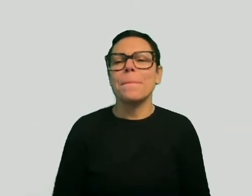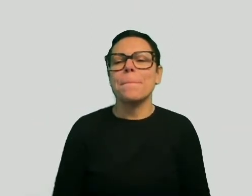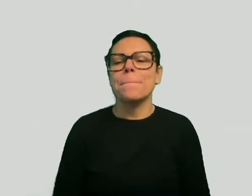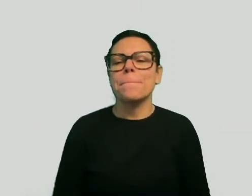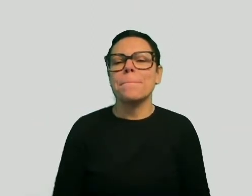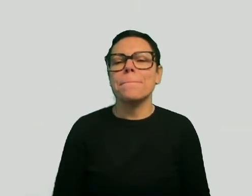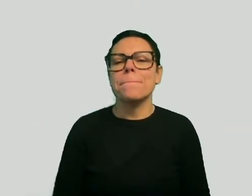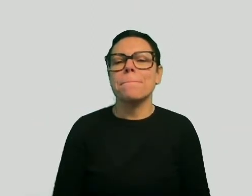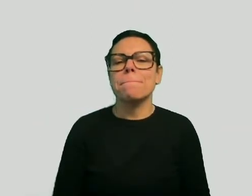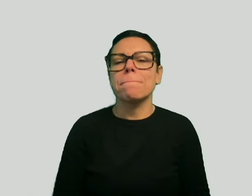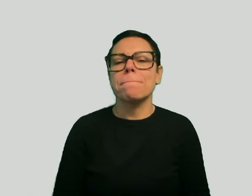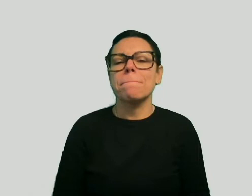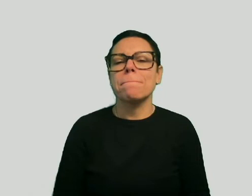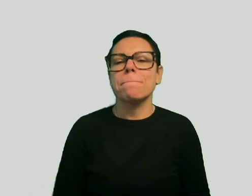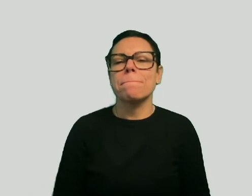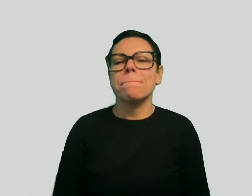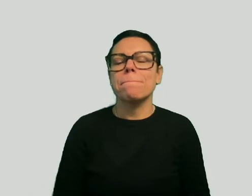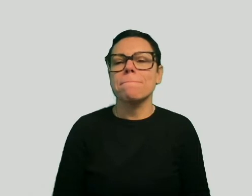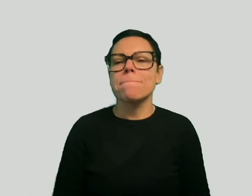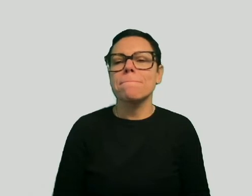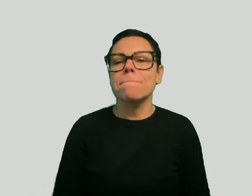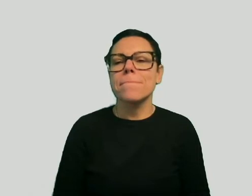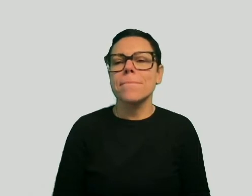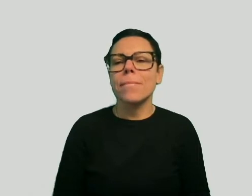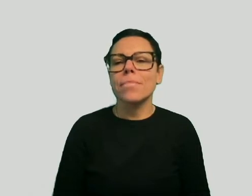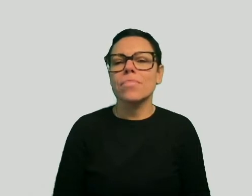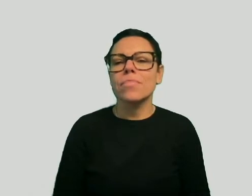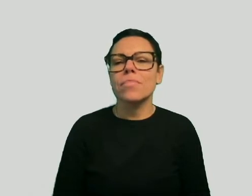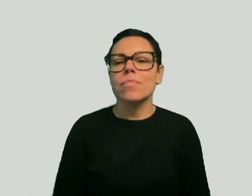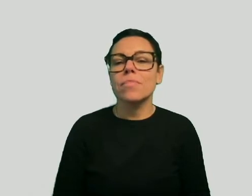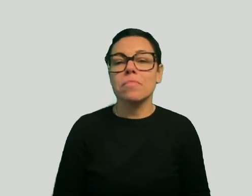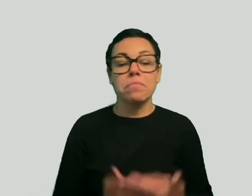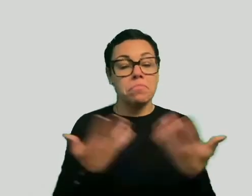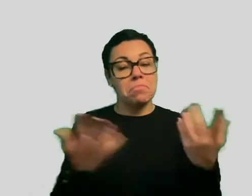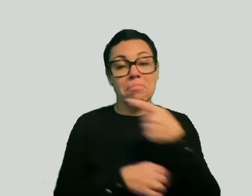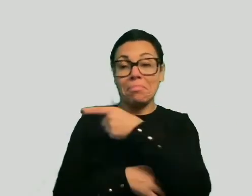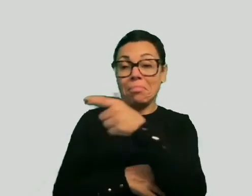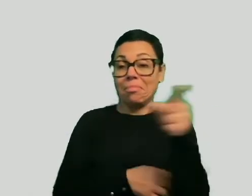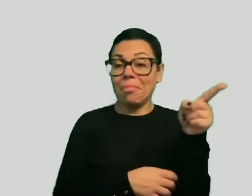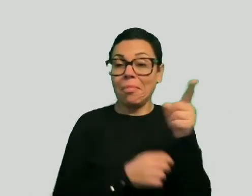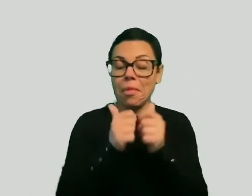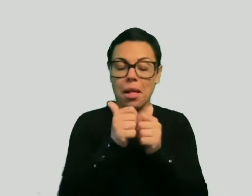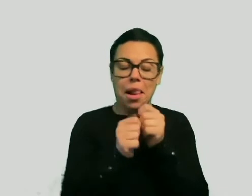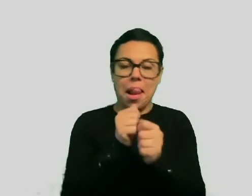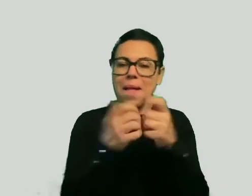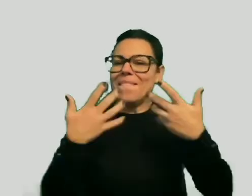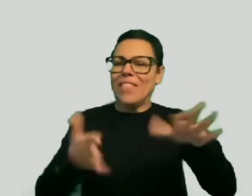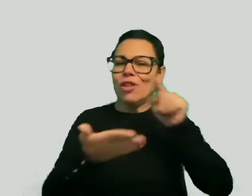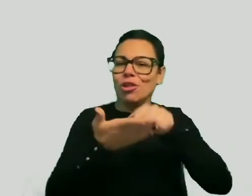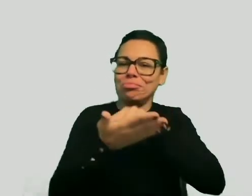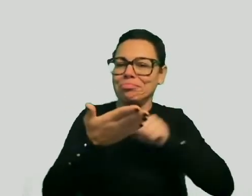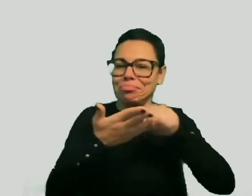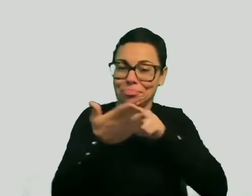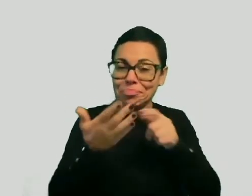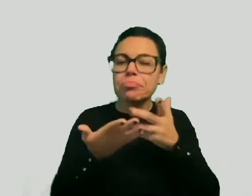Okay, well, while you start typing, I'm going to ask our speakers, our commentators.